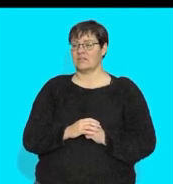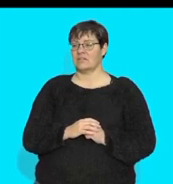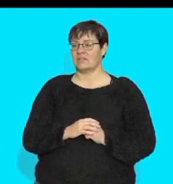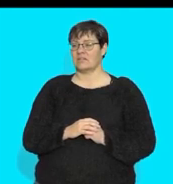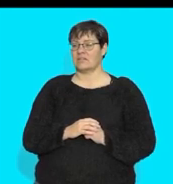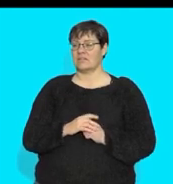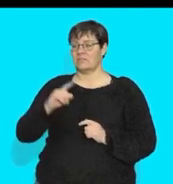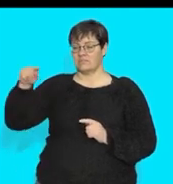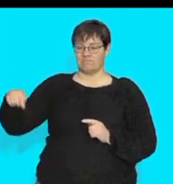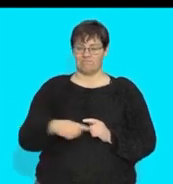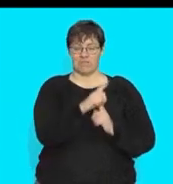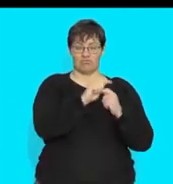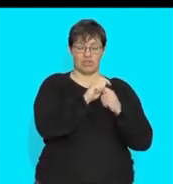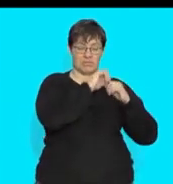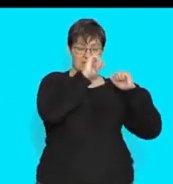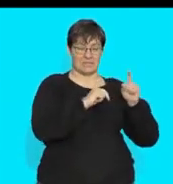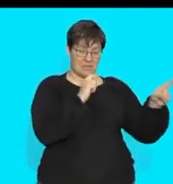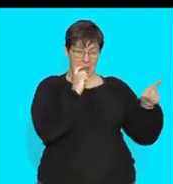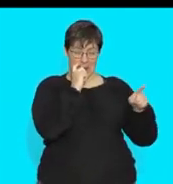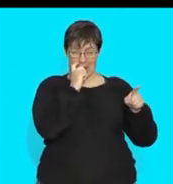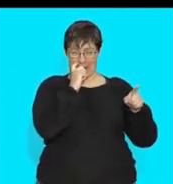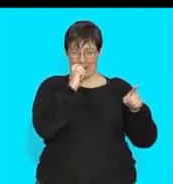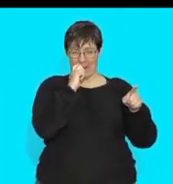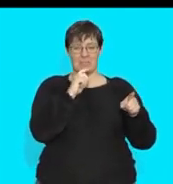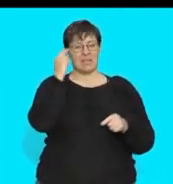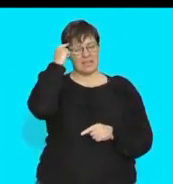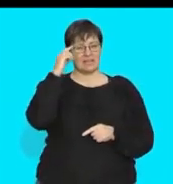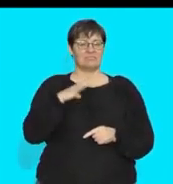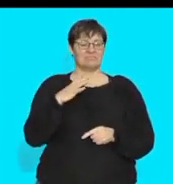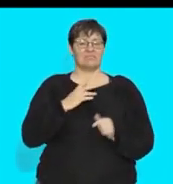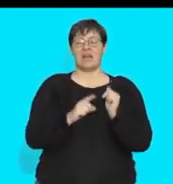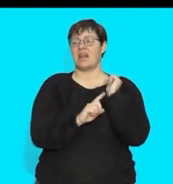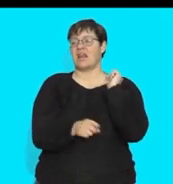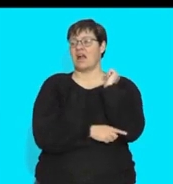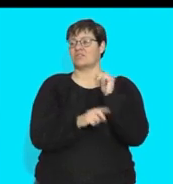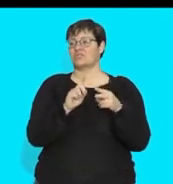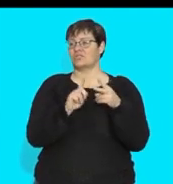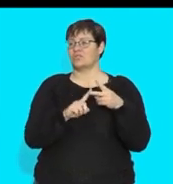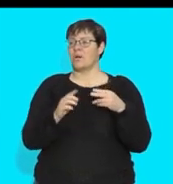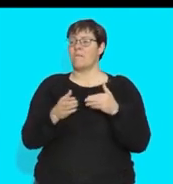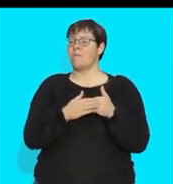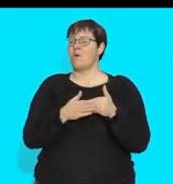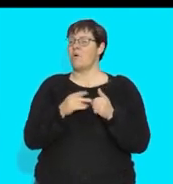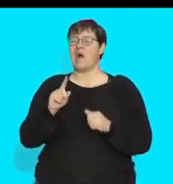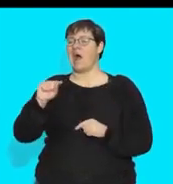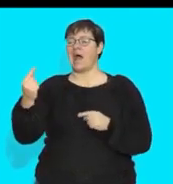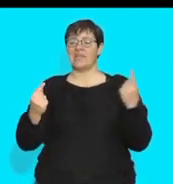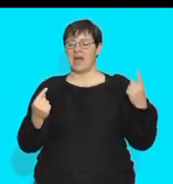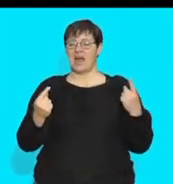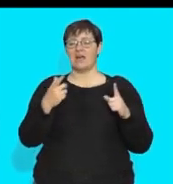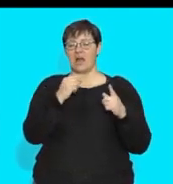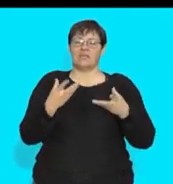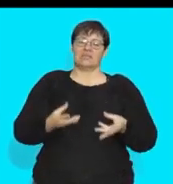and there would be a transport system over here, and I actually think that is going to be the last 2 because I can't